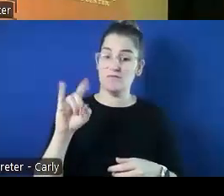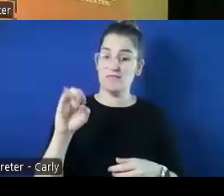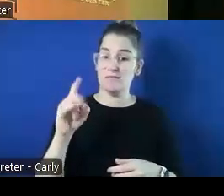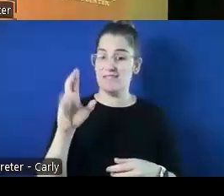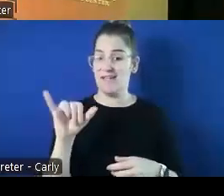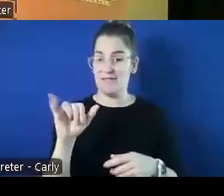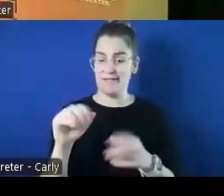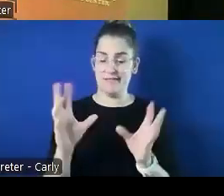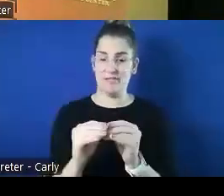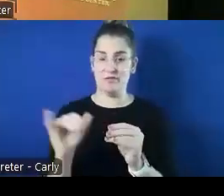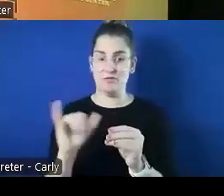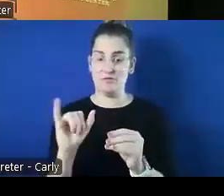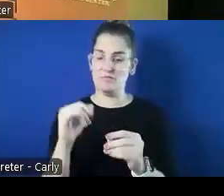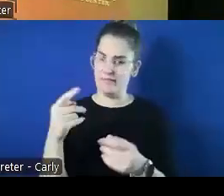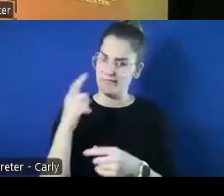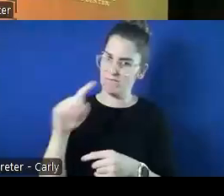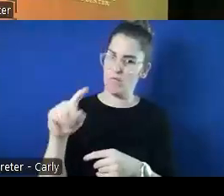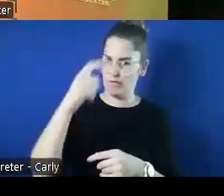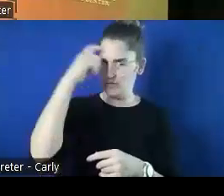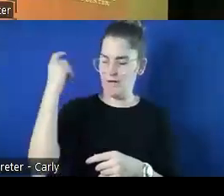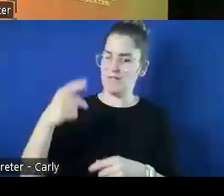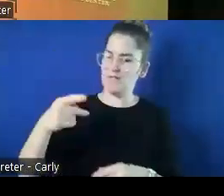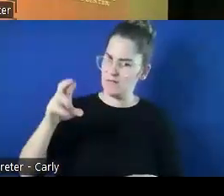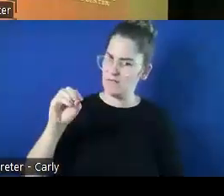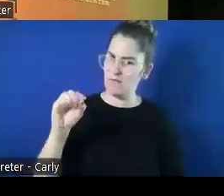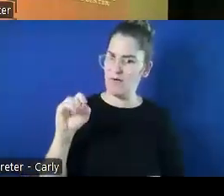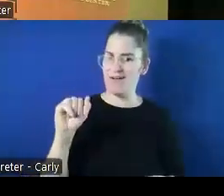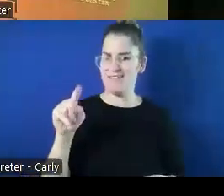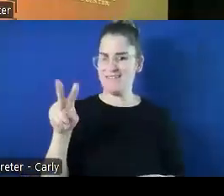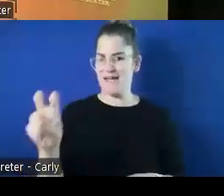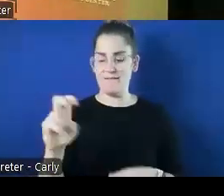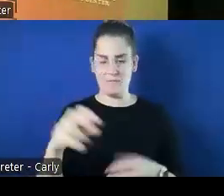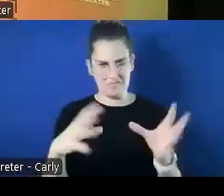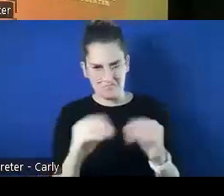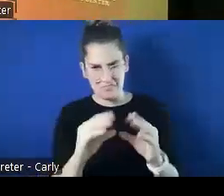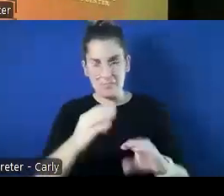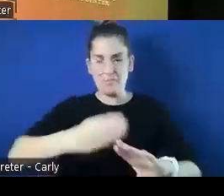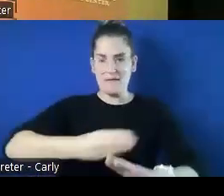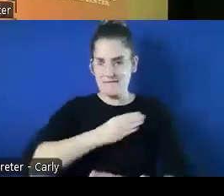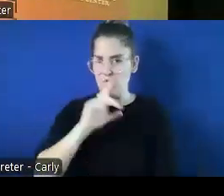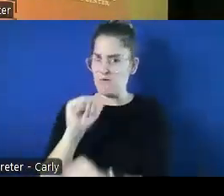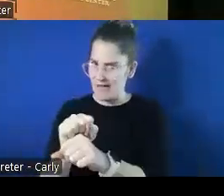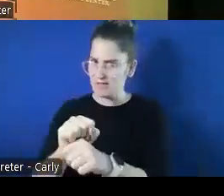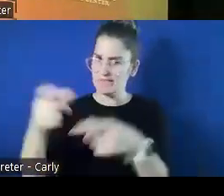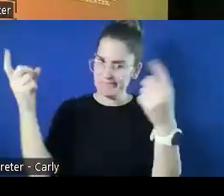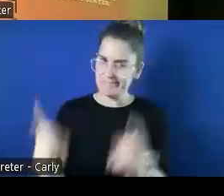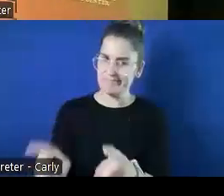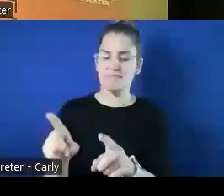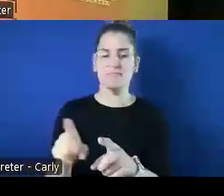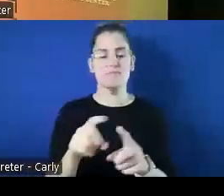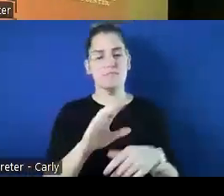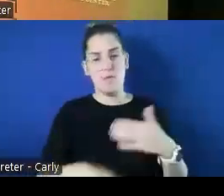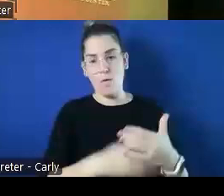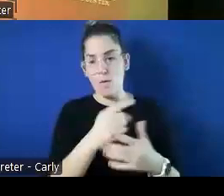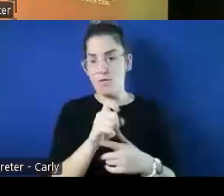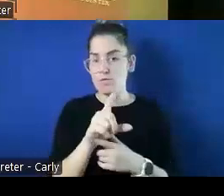to trauma, we should be proactive. It would be helpful to have these sessions before we actually have to deal with the situation, because then we have all the tools to